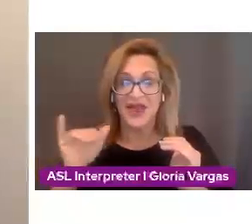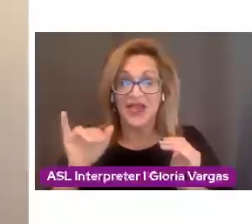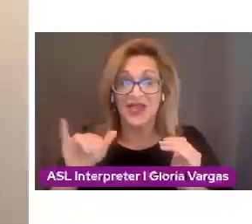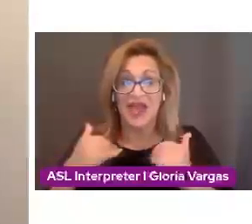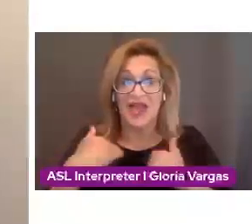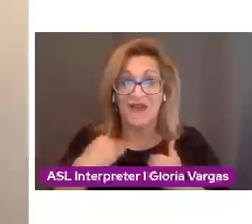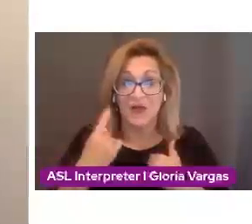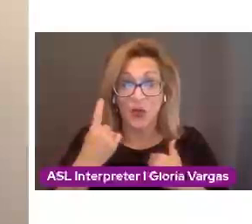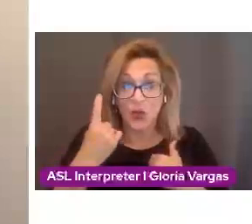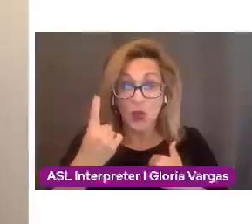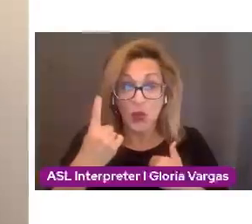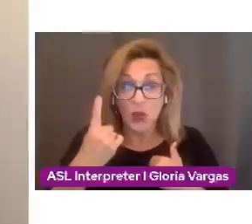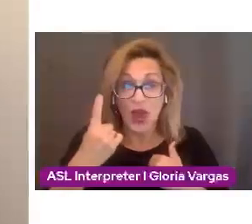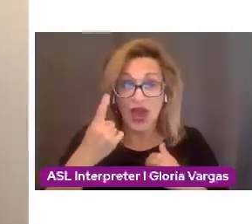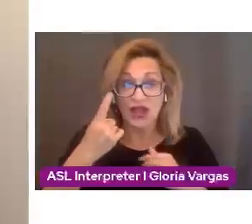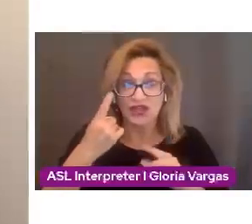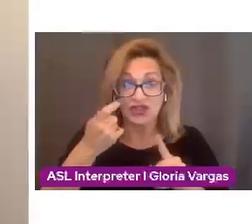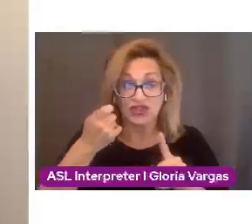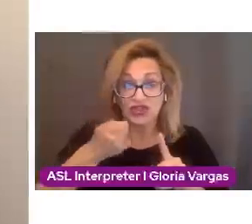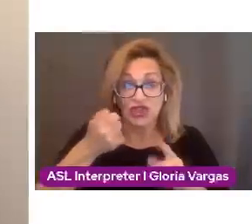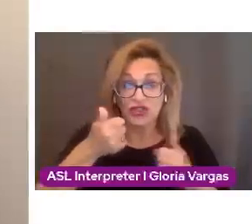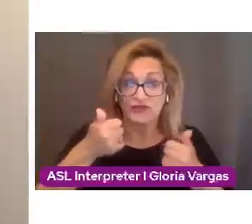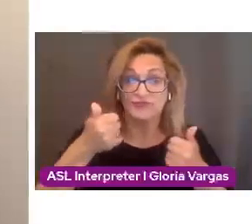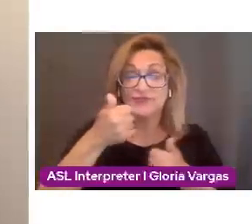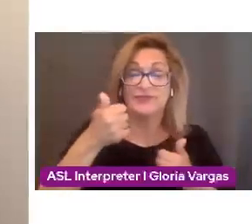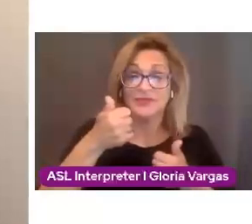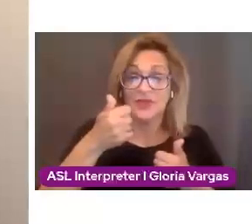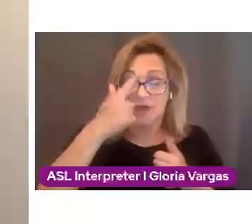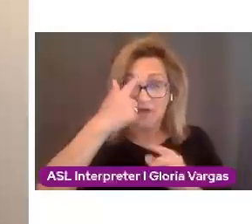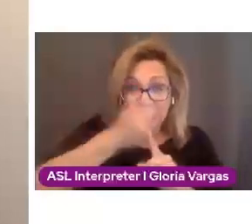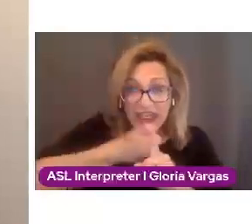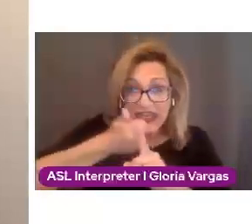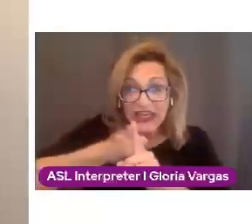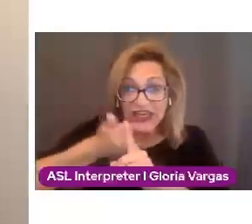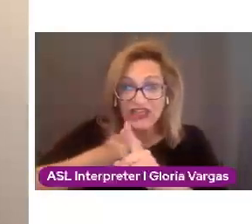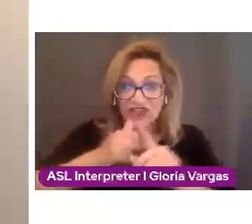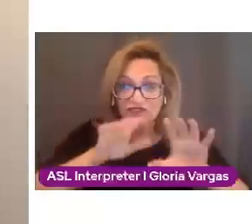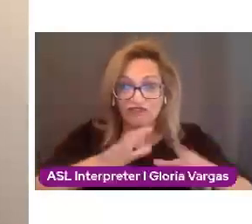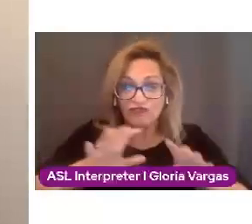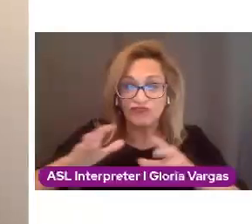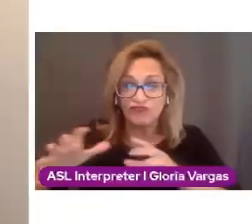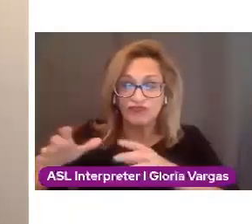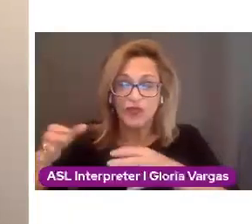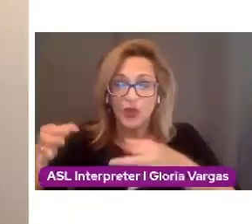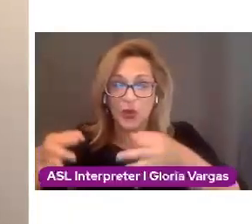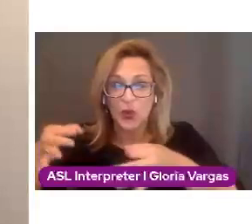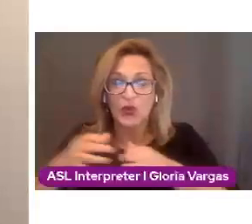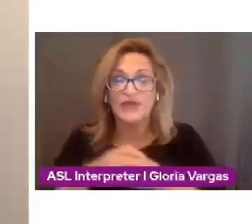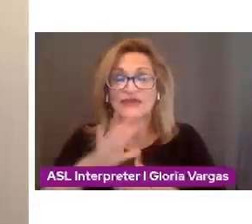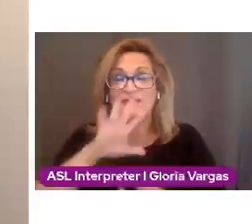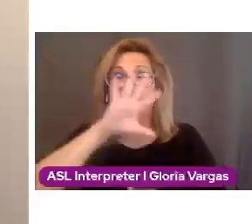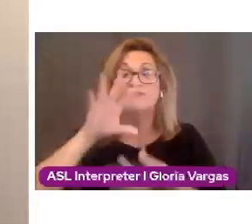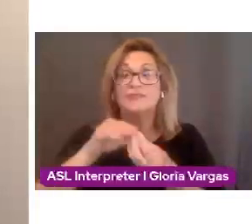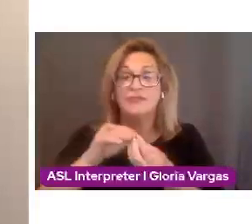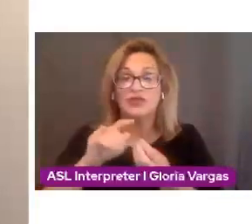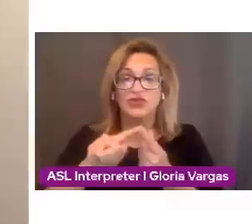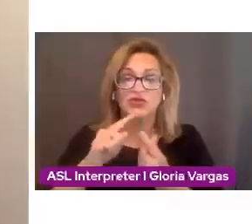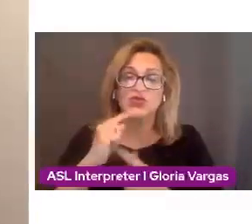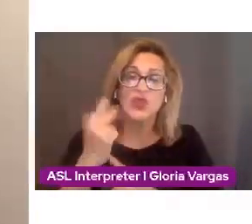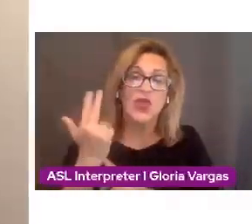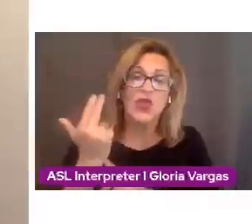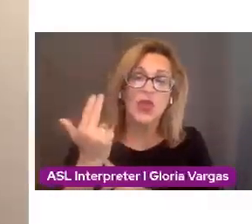1 Supreme Court justice for every circuit court. That would bring us to 13 Supreme Court